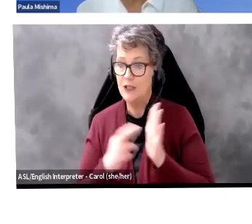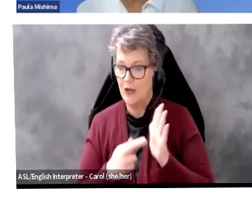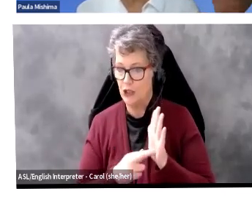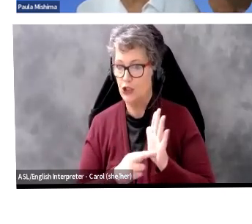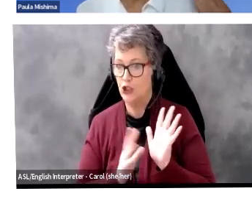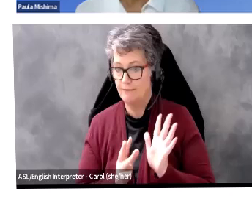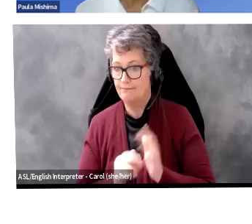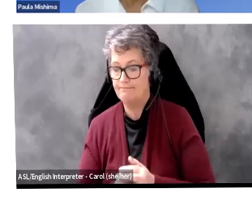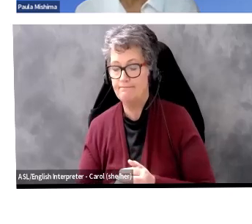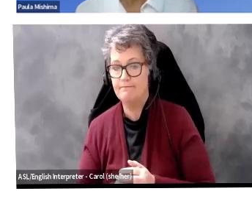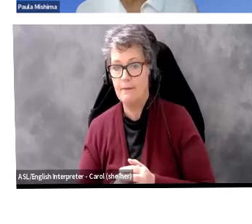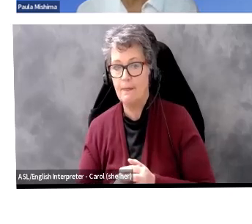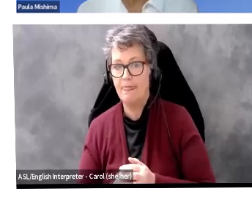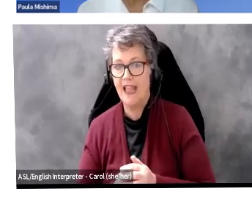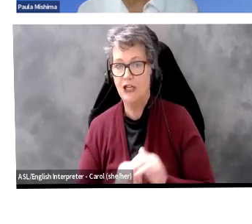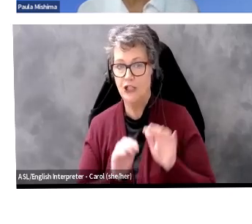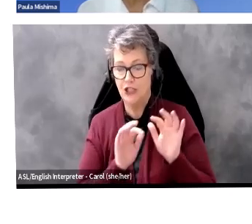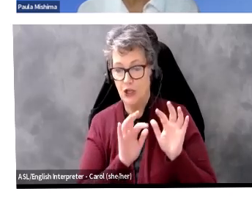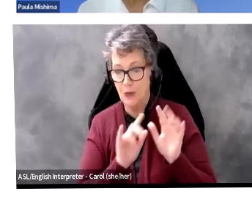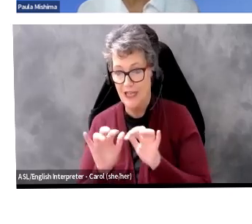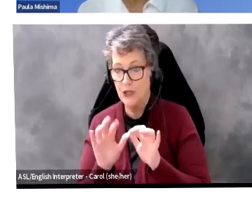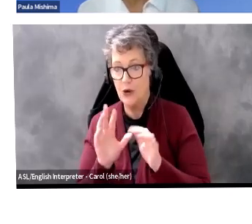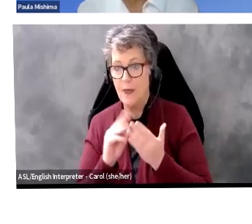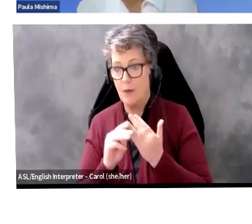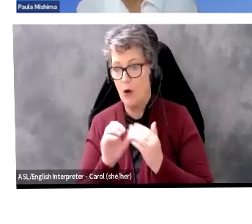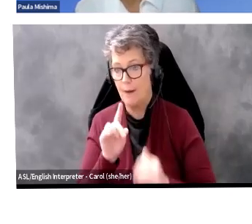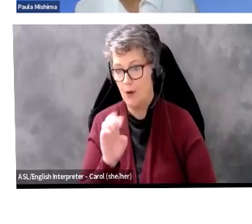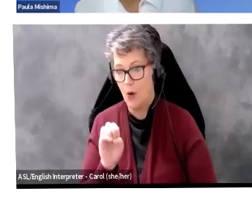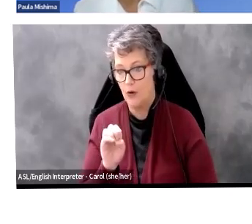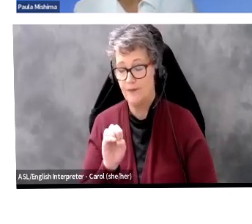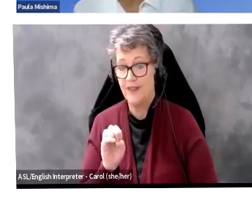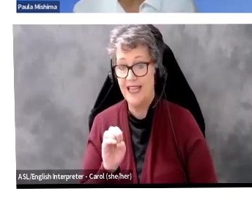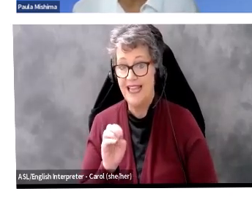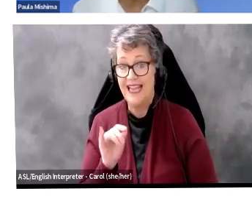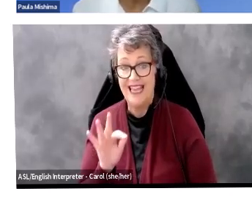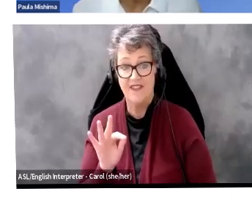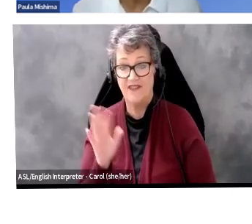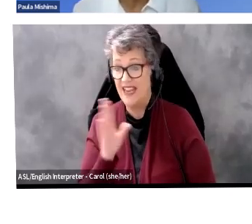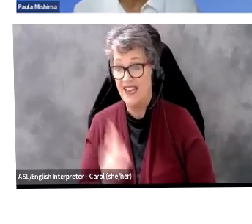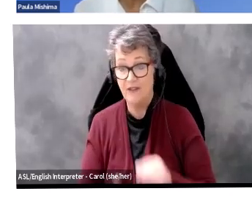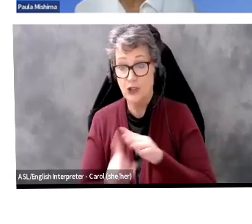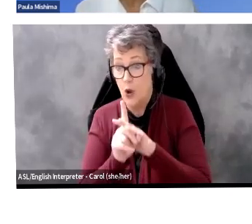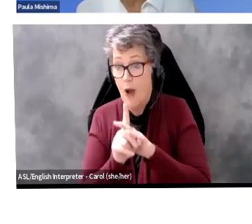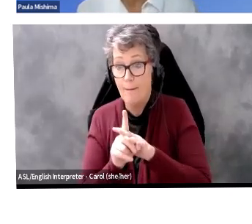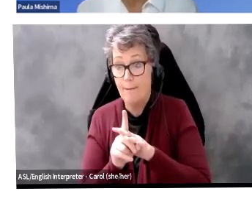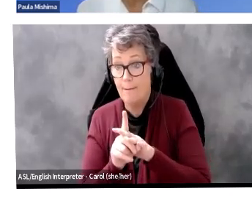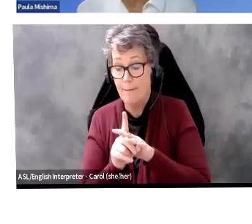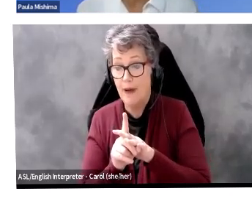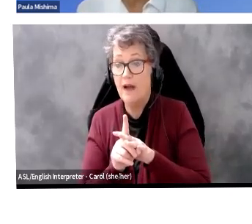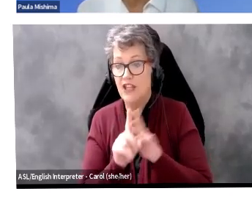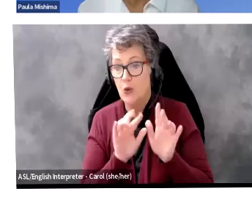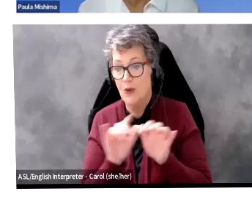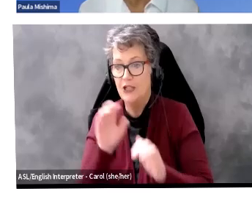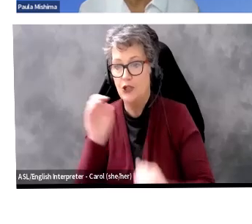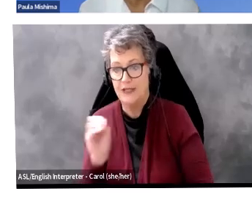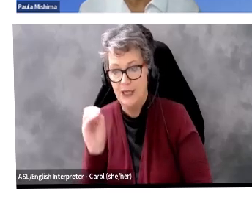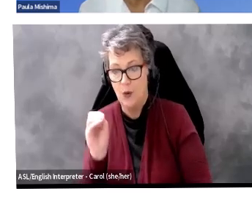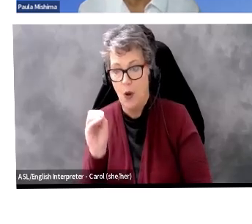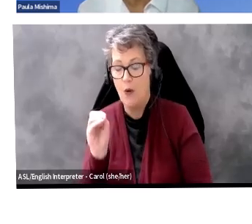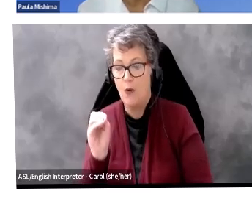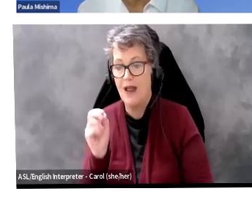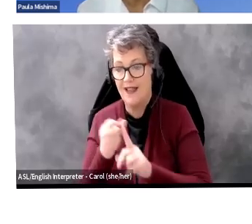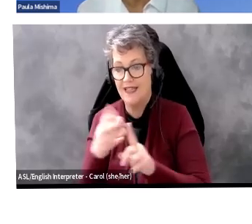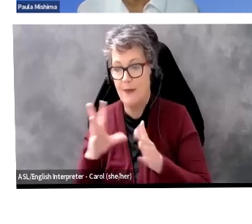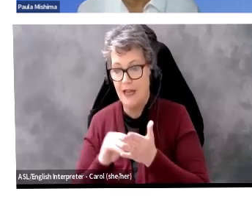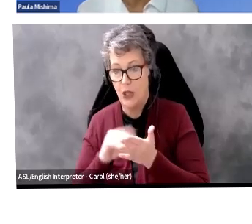registered, you enter the education program code. If they end up never showing up, then you would enter 0 in the